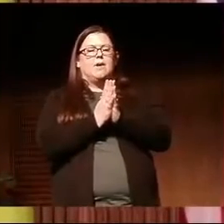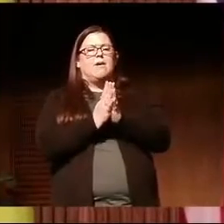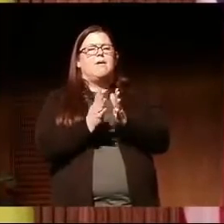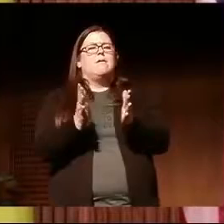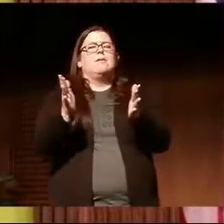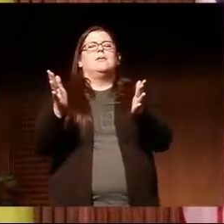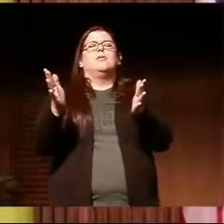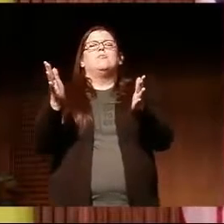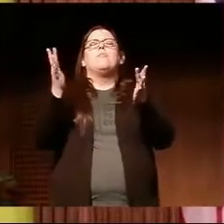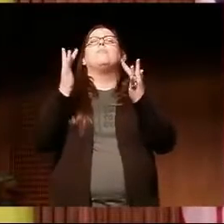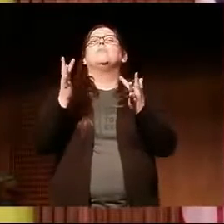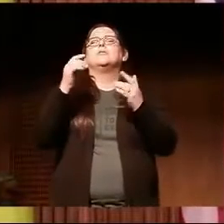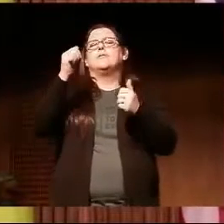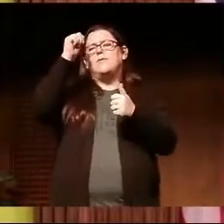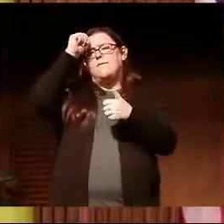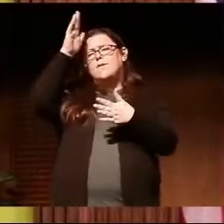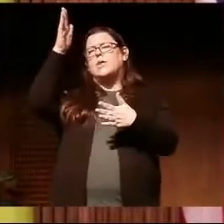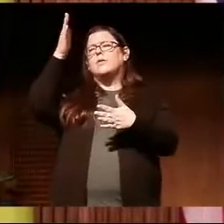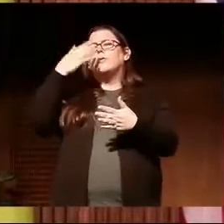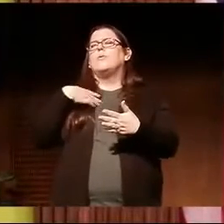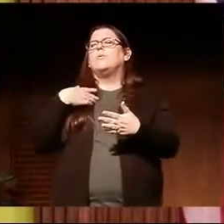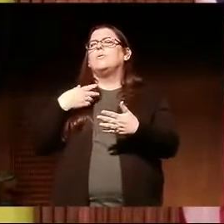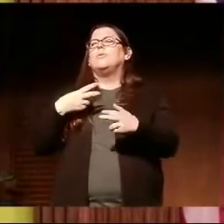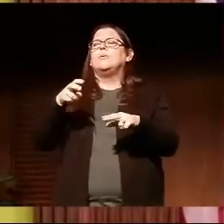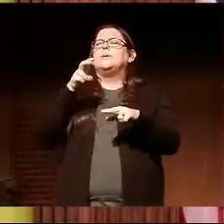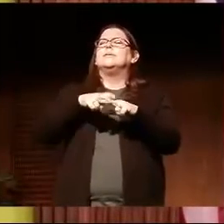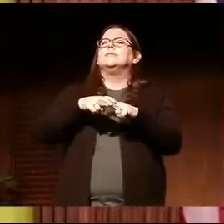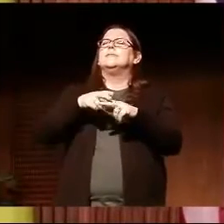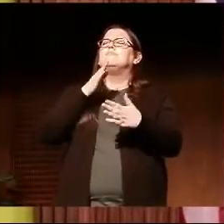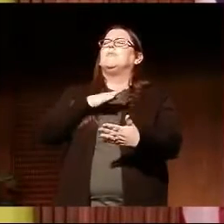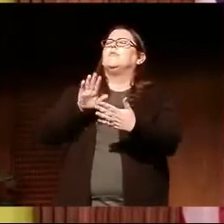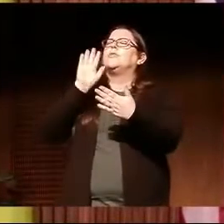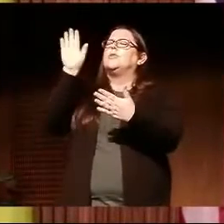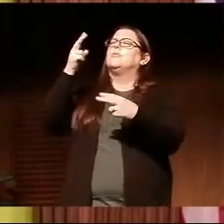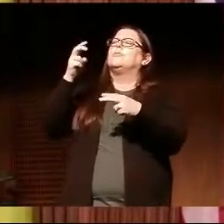Merciful Father, we sit before your word.